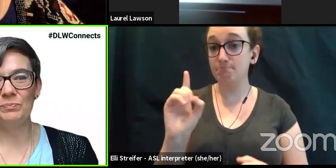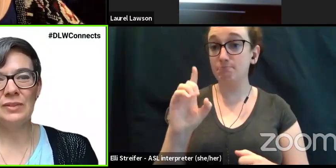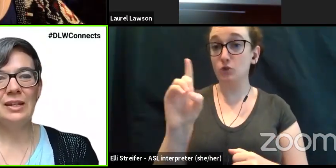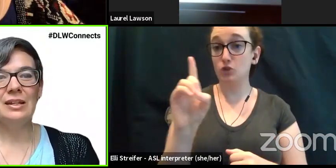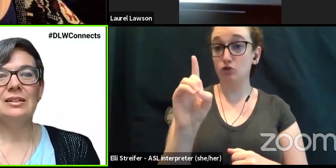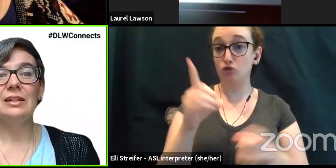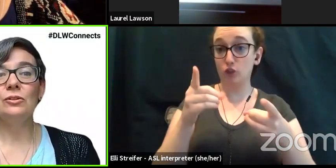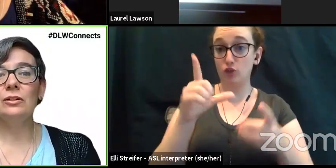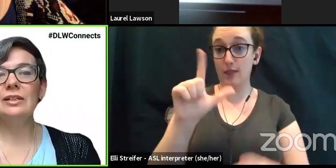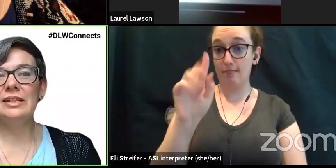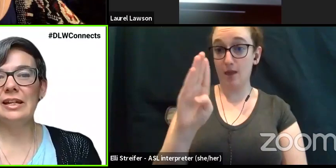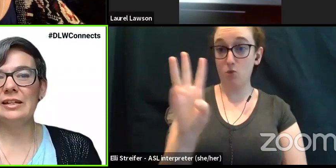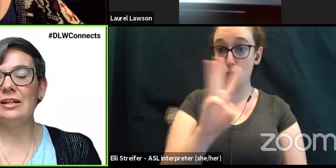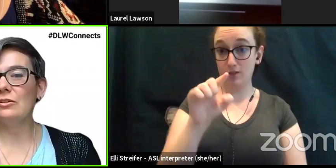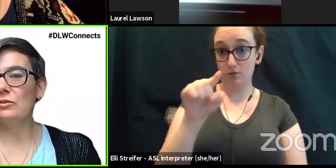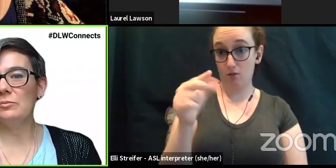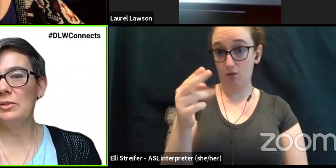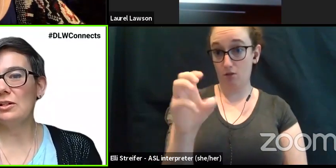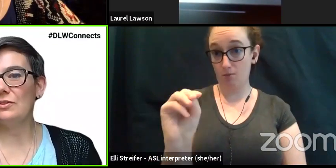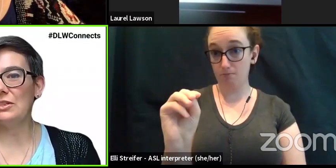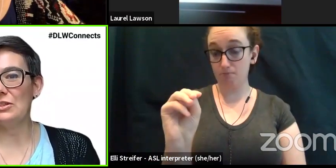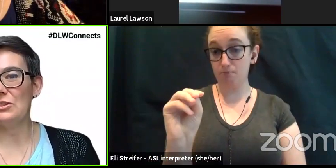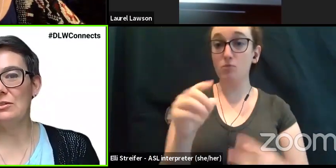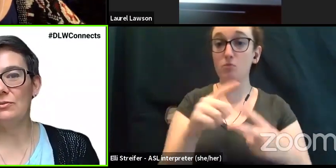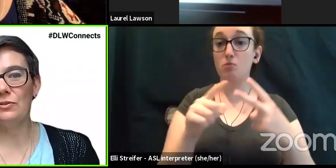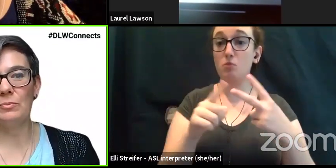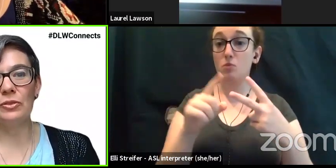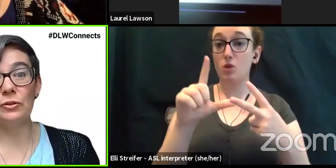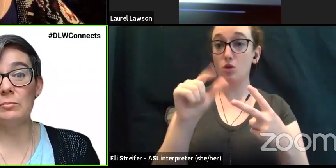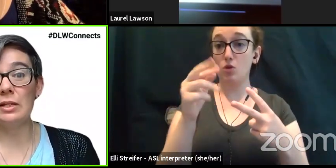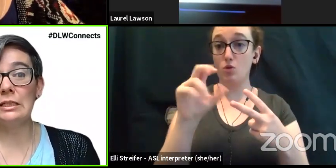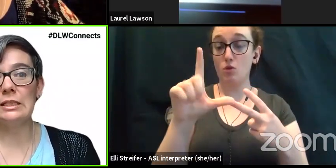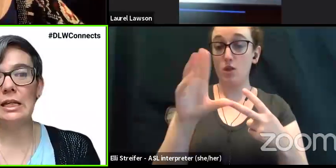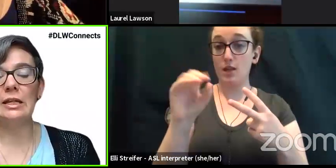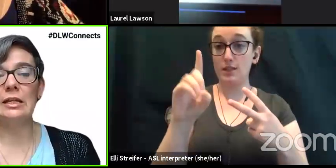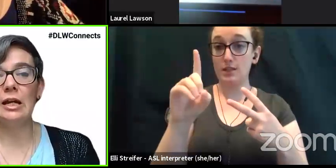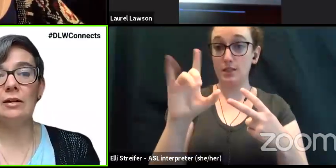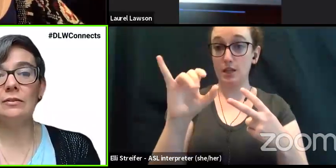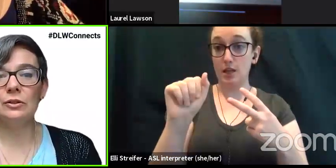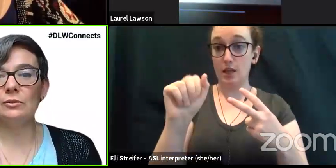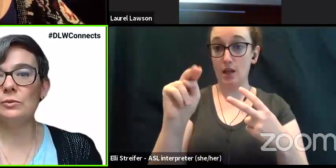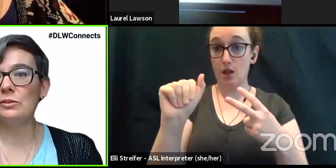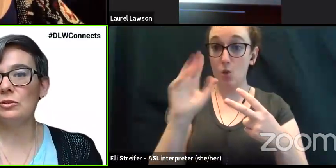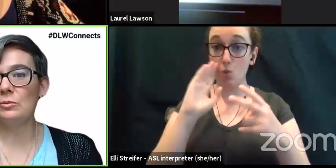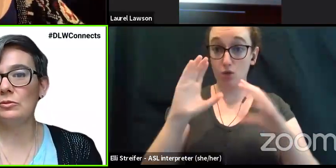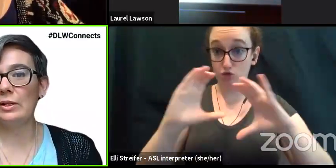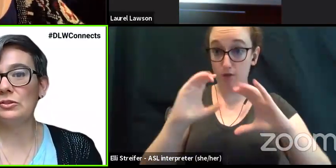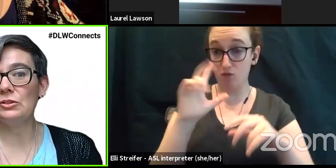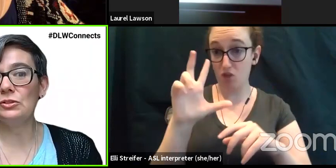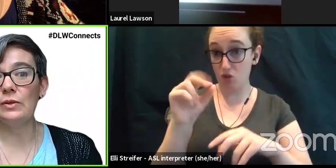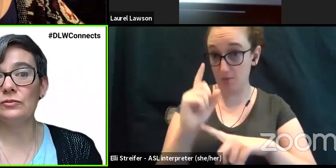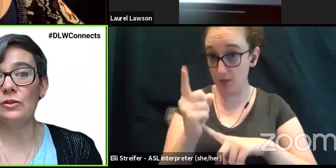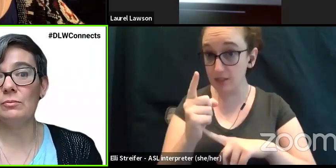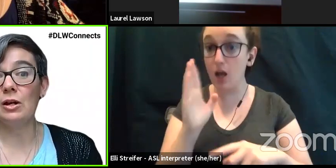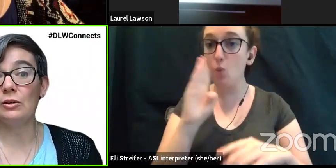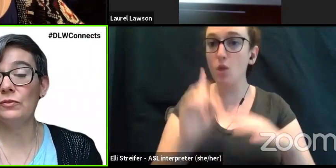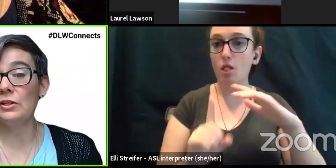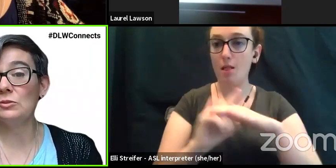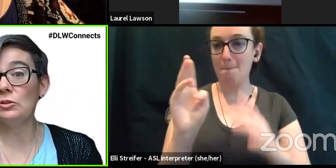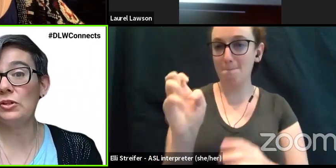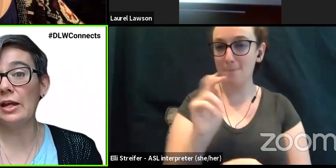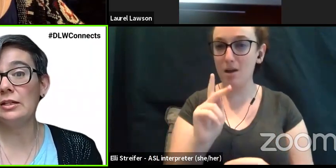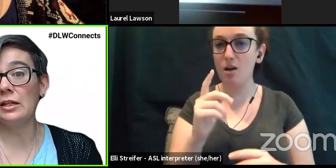directorslabwest.com. Now, Laurel and Diana are going to be in conversation for about 30 minutes, and then I'll return with some questions direct from